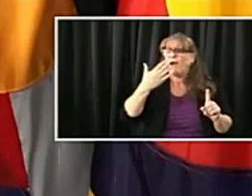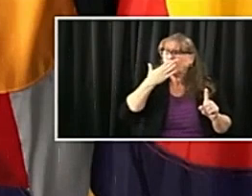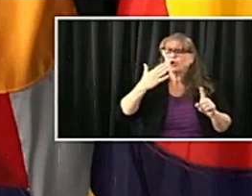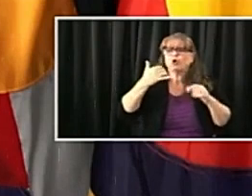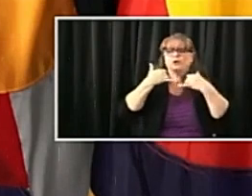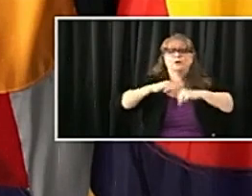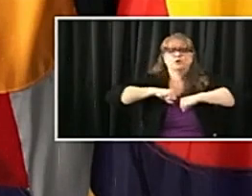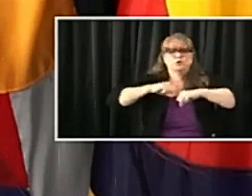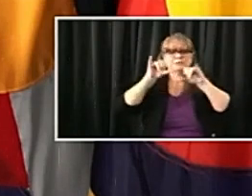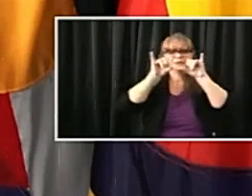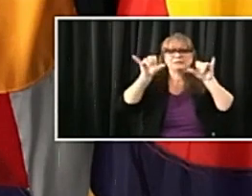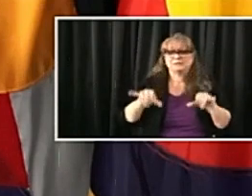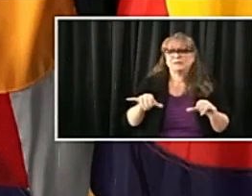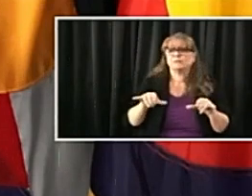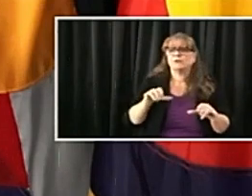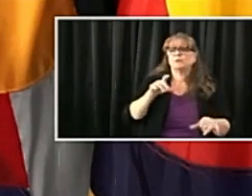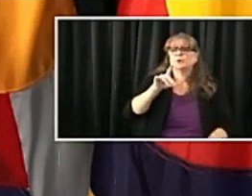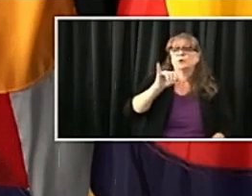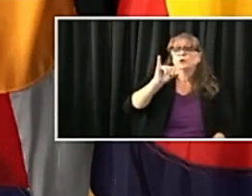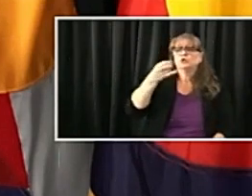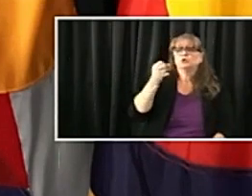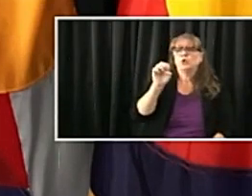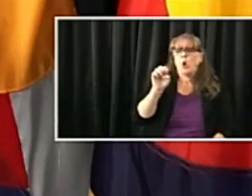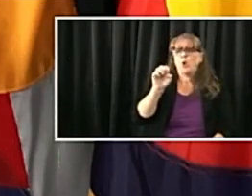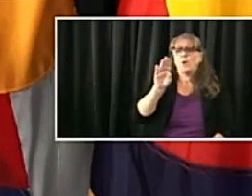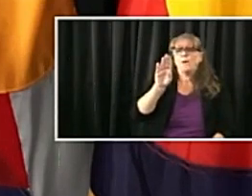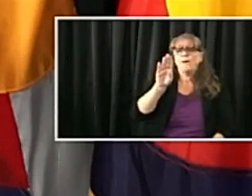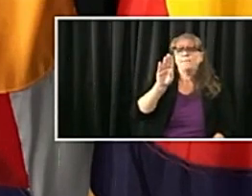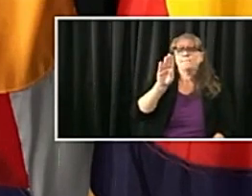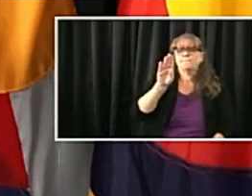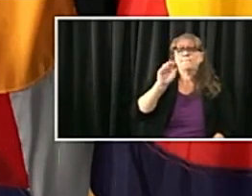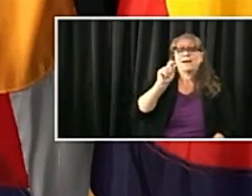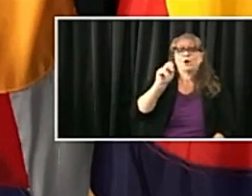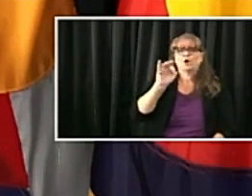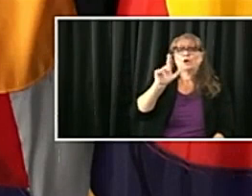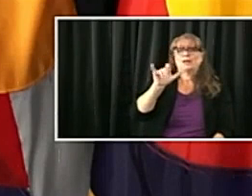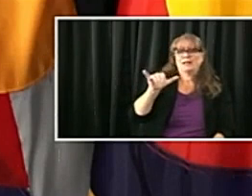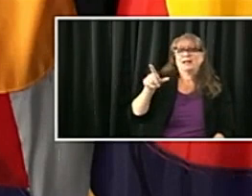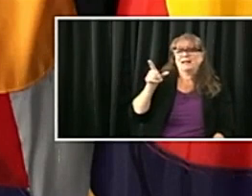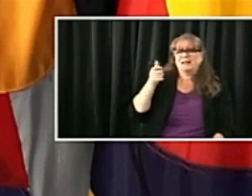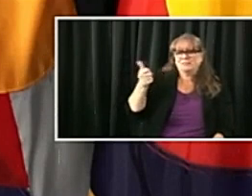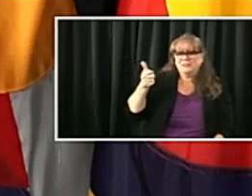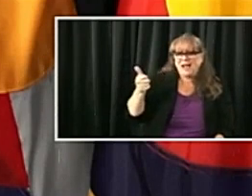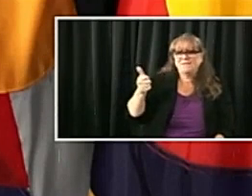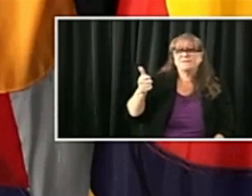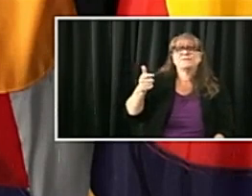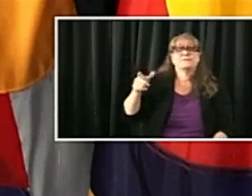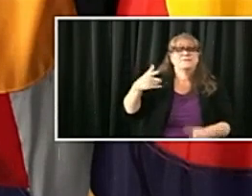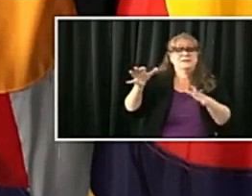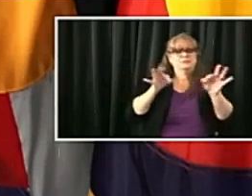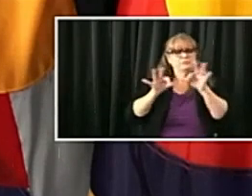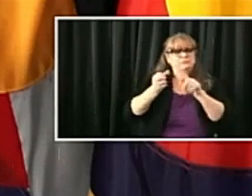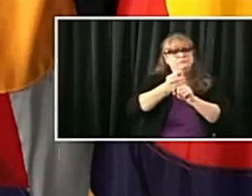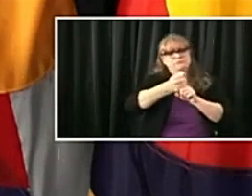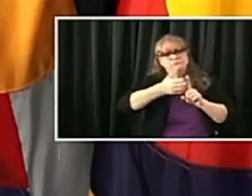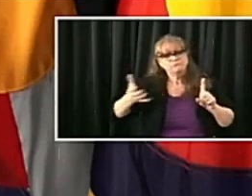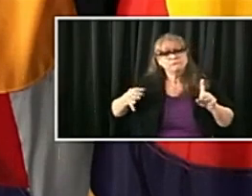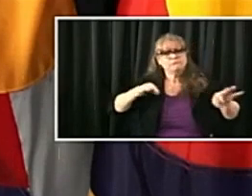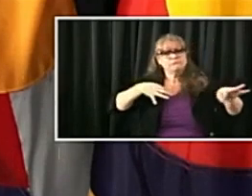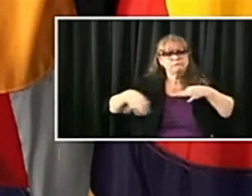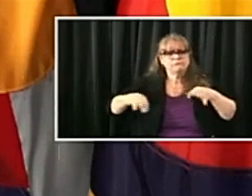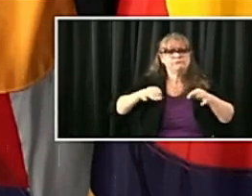kind of an update on the security. There's even better security now with the new system than there was before. Criminals are creative in trying